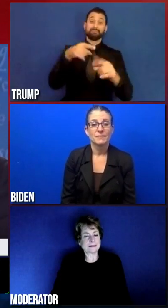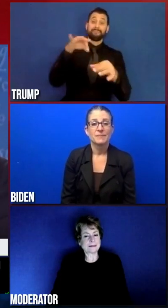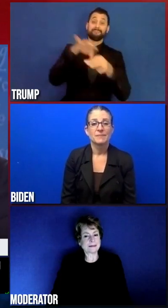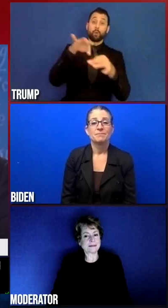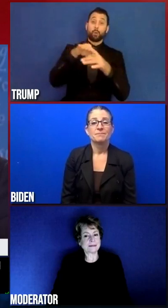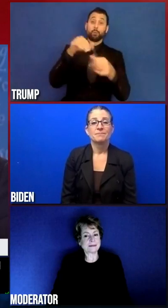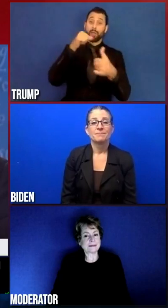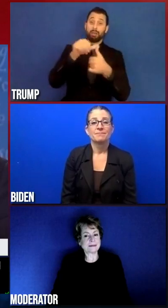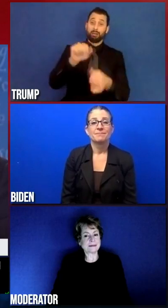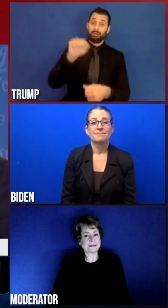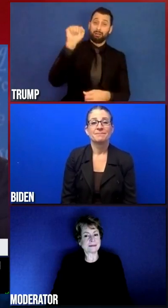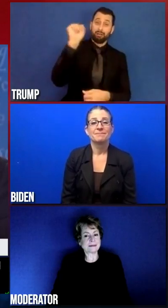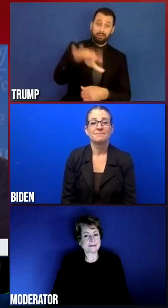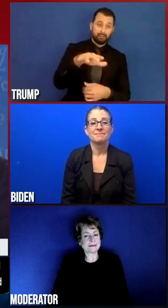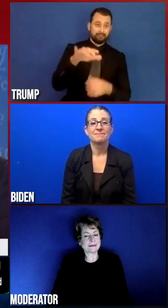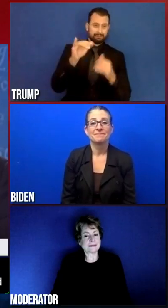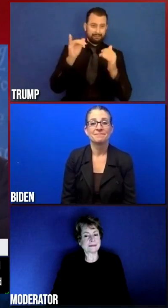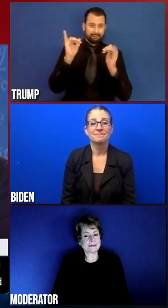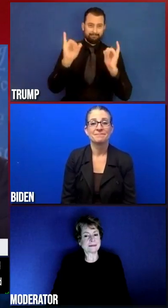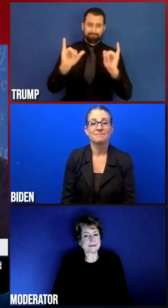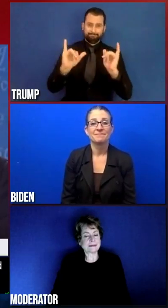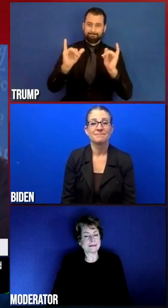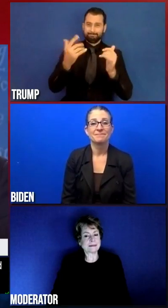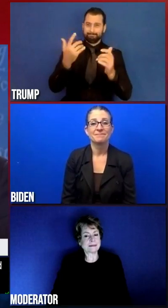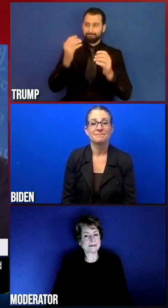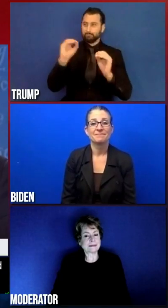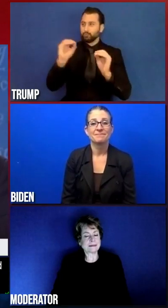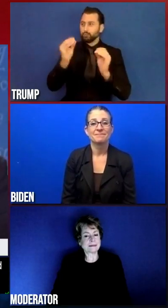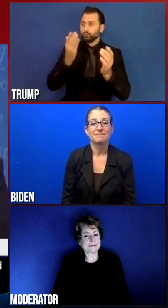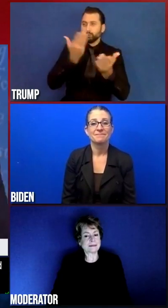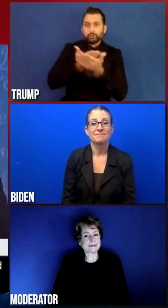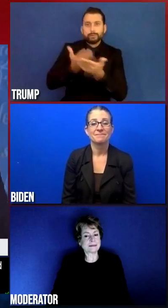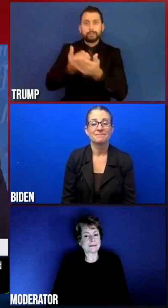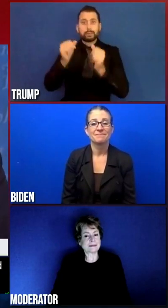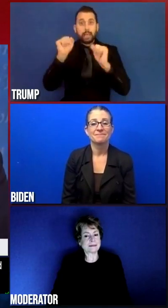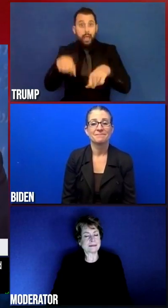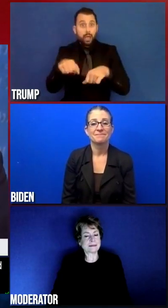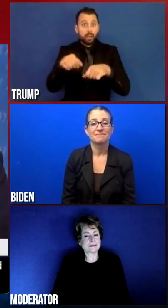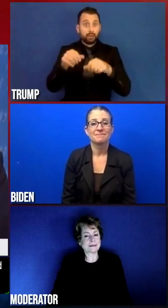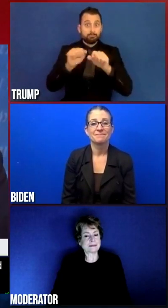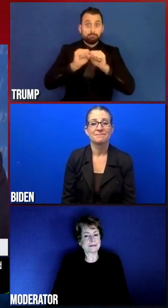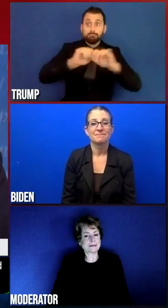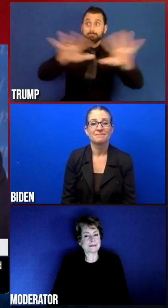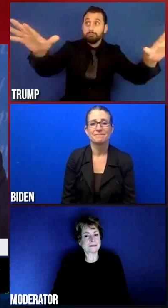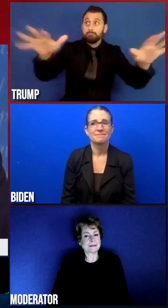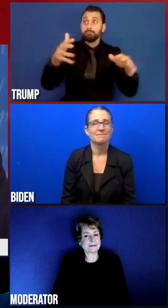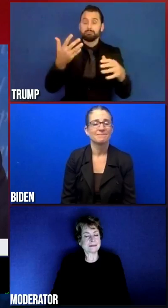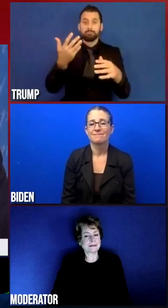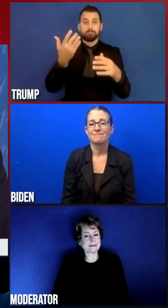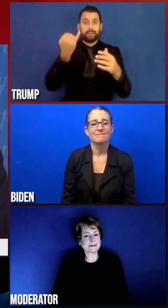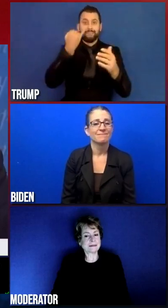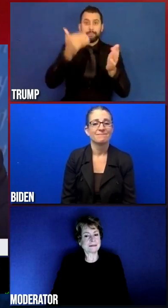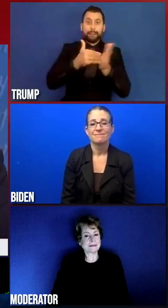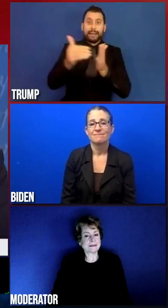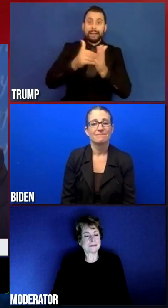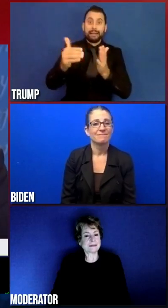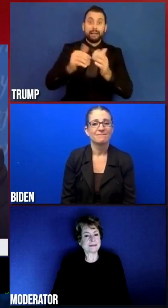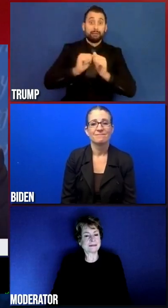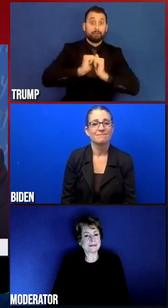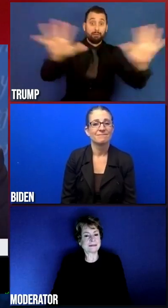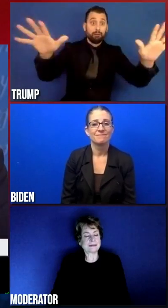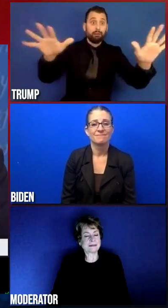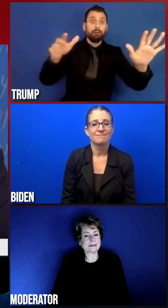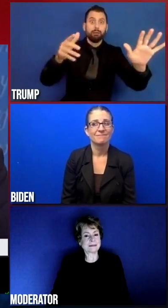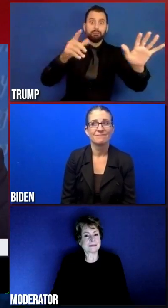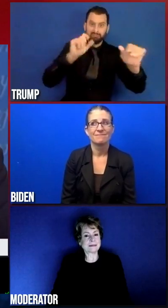sending millions of ballots all over the country. There's fraud. They found them in creeks. They found some with the name Trump, just happened to have the name